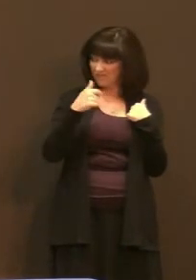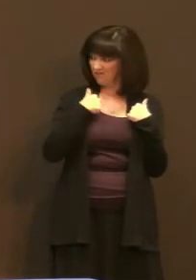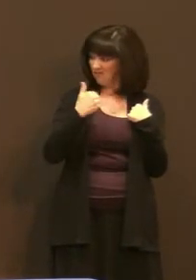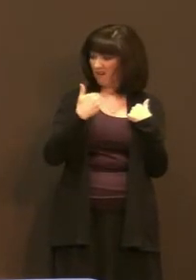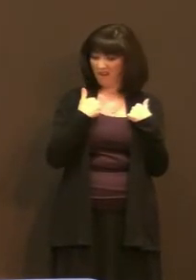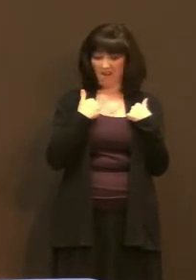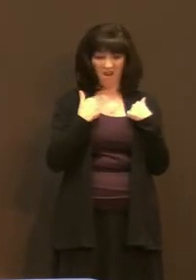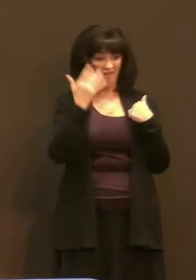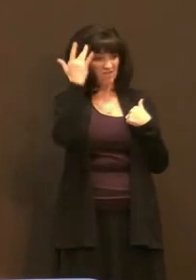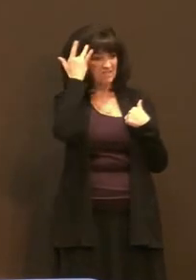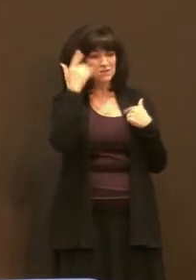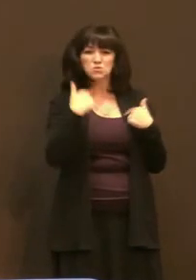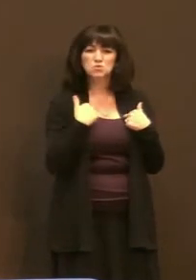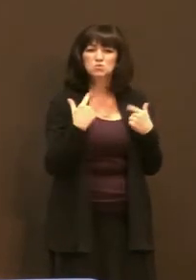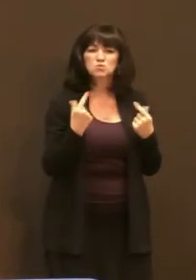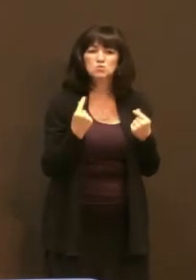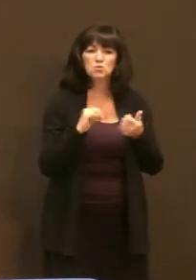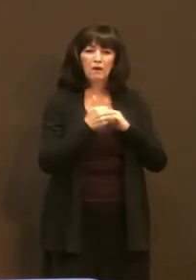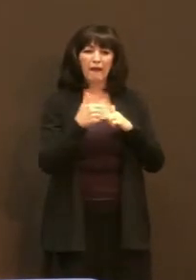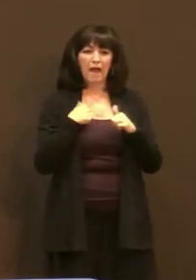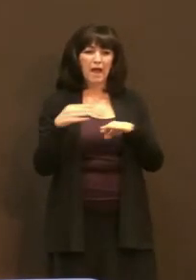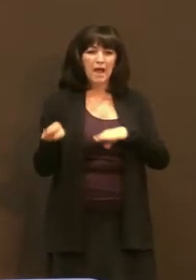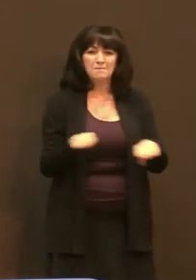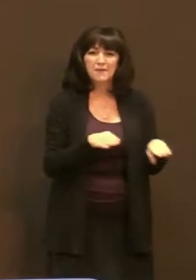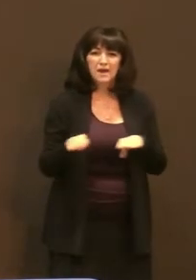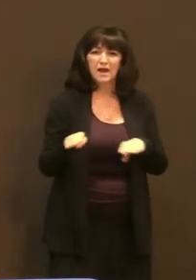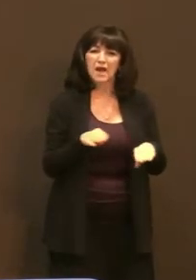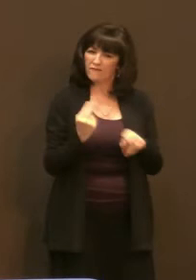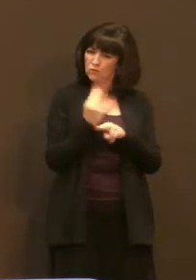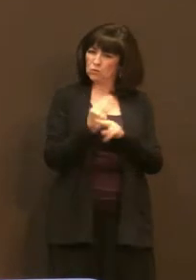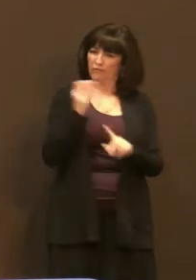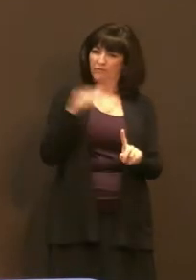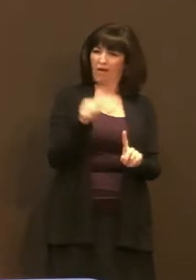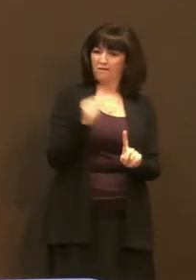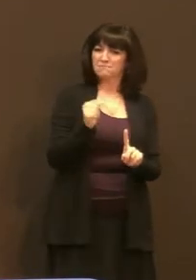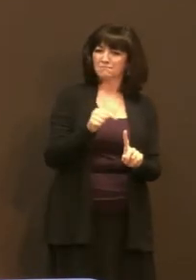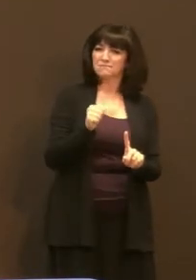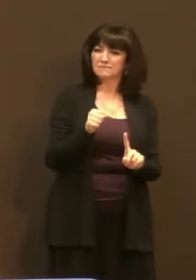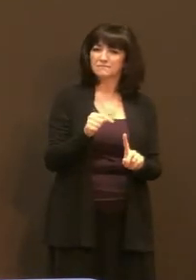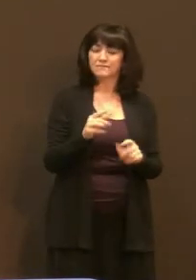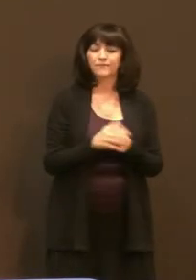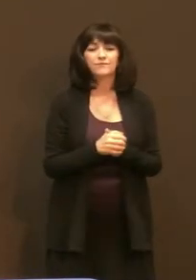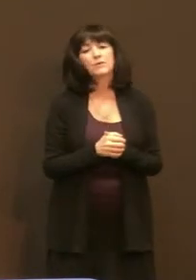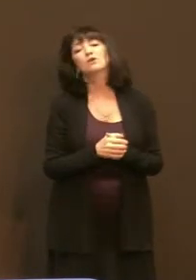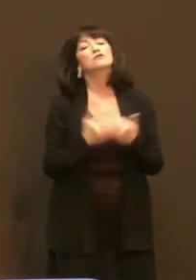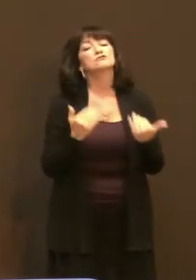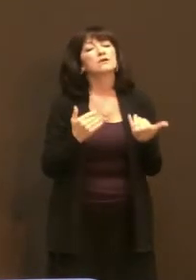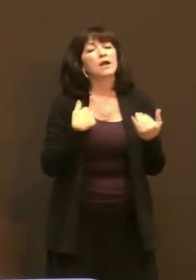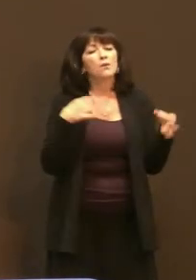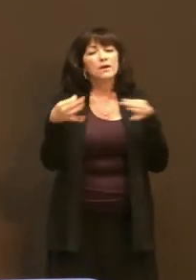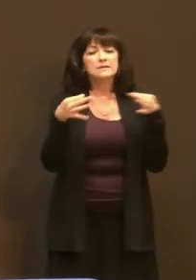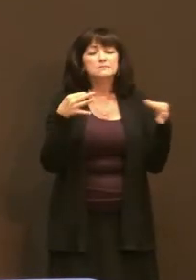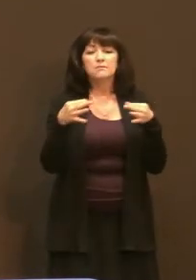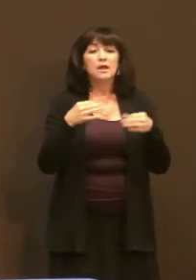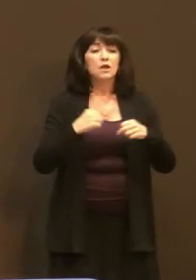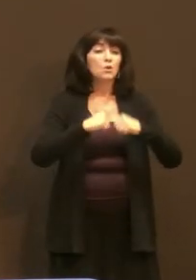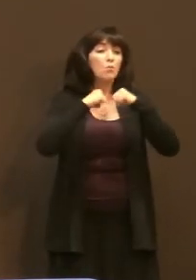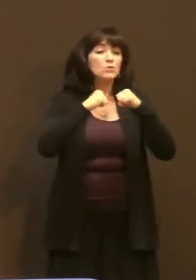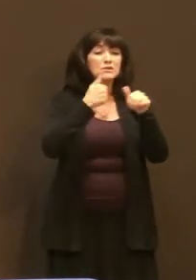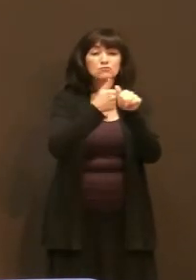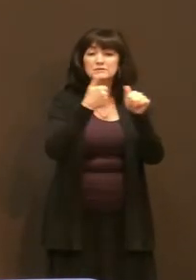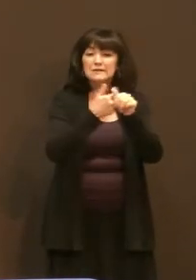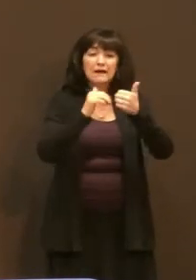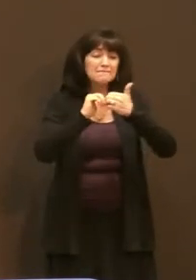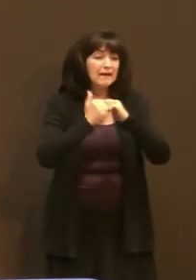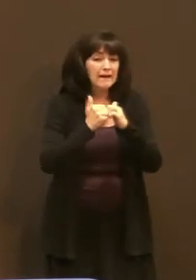be important to just talk a little bit about going out and what's the best way to protect yourself. First